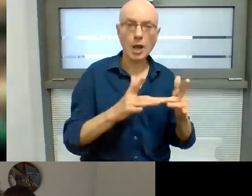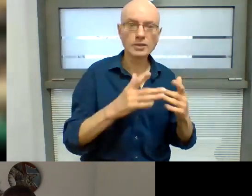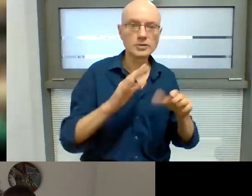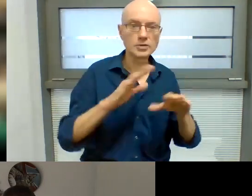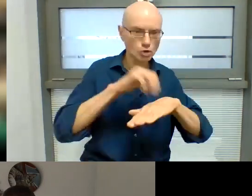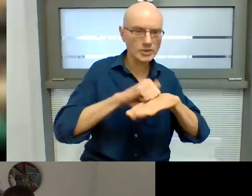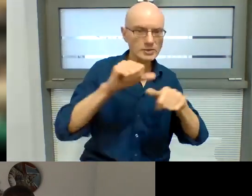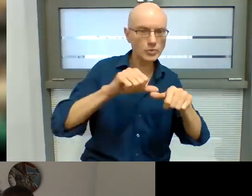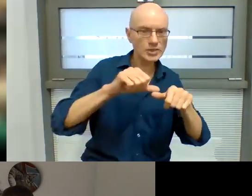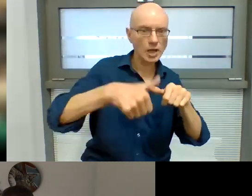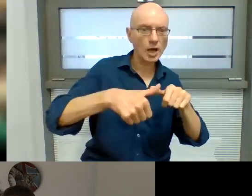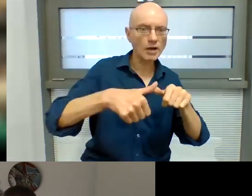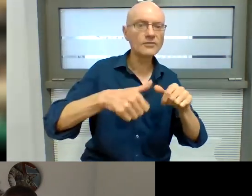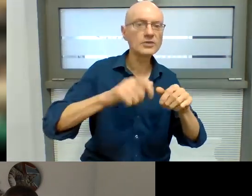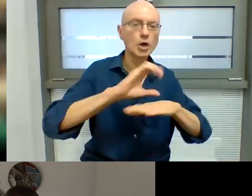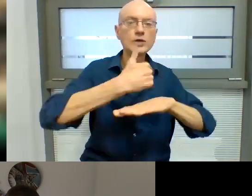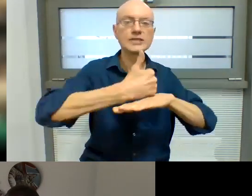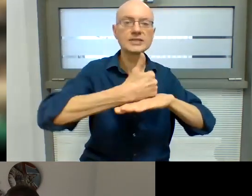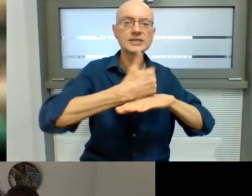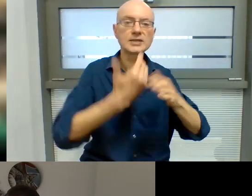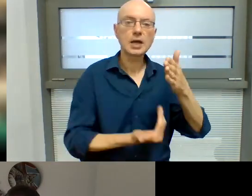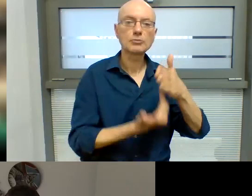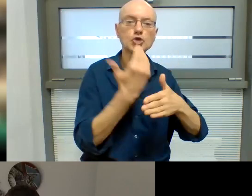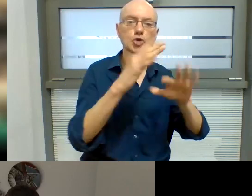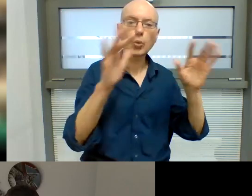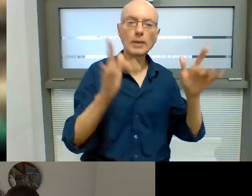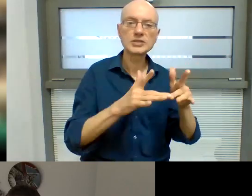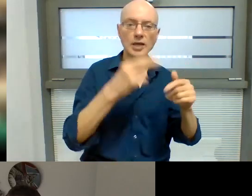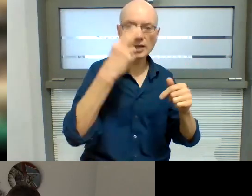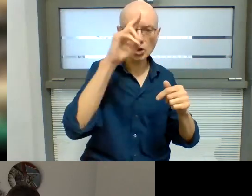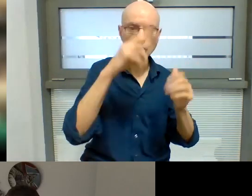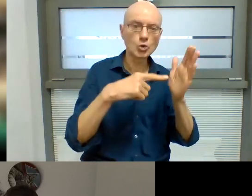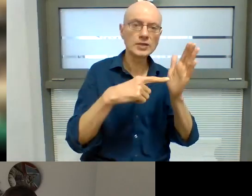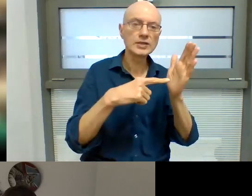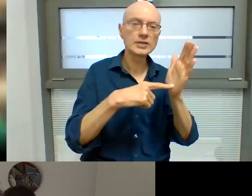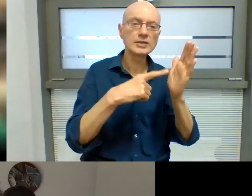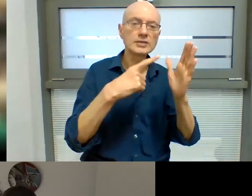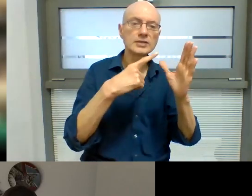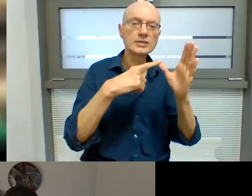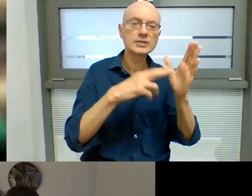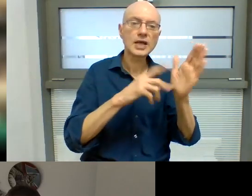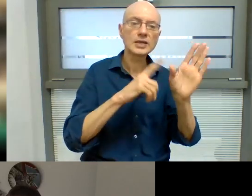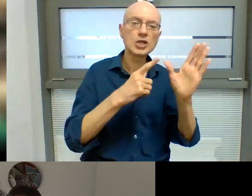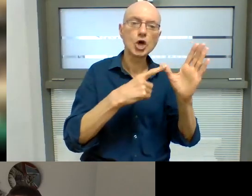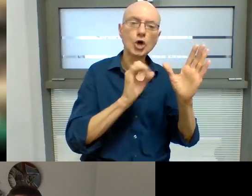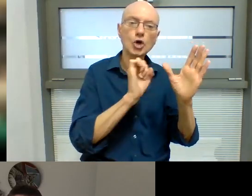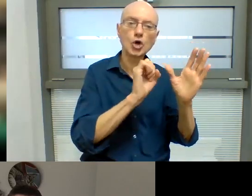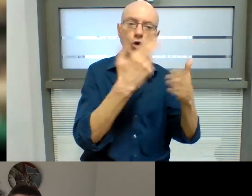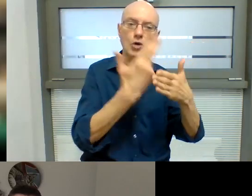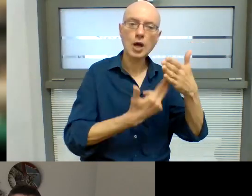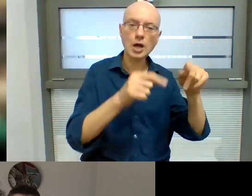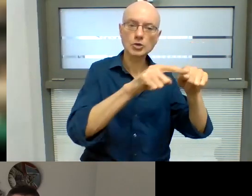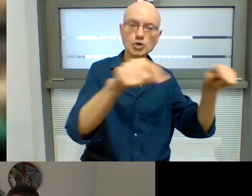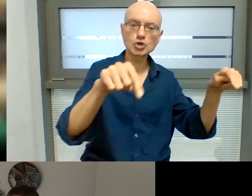Christmas. I'm setting up a new website which will be called Tanya's Art Studios, and so